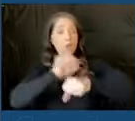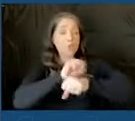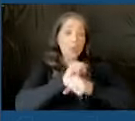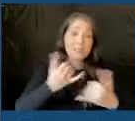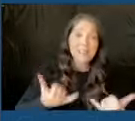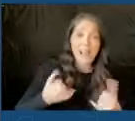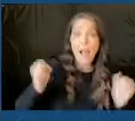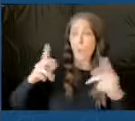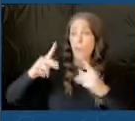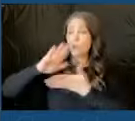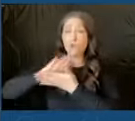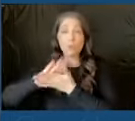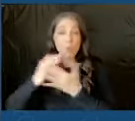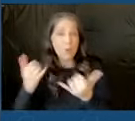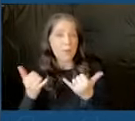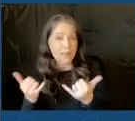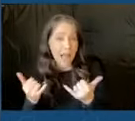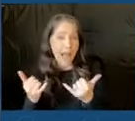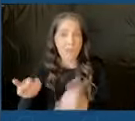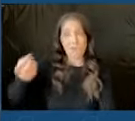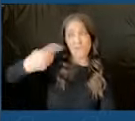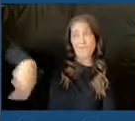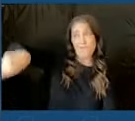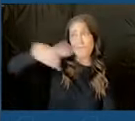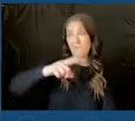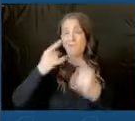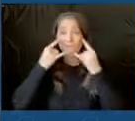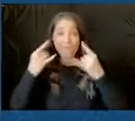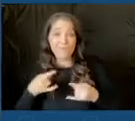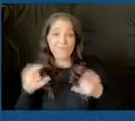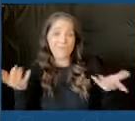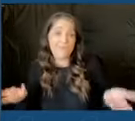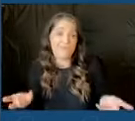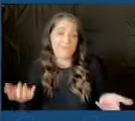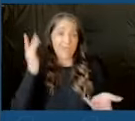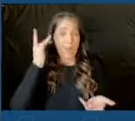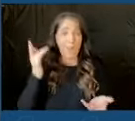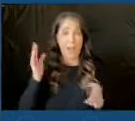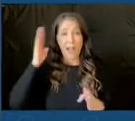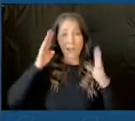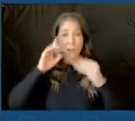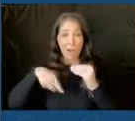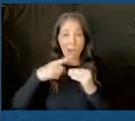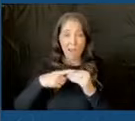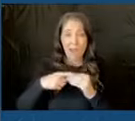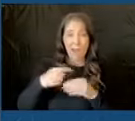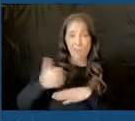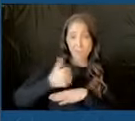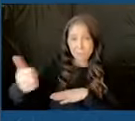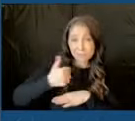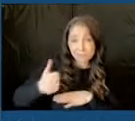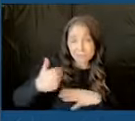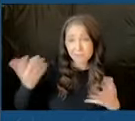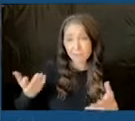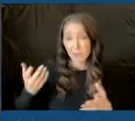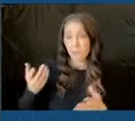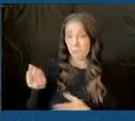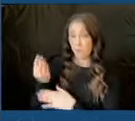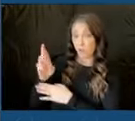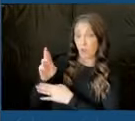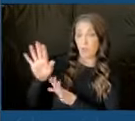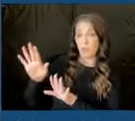while you're in those places not wearing a mask, it makes sense to not worry about it on the way. But again, I'll let Dr. Bassett answer on specifically on that. Well, my